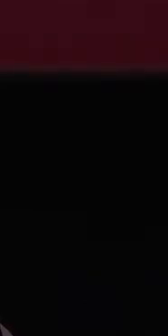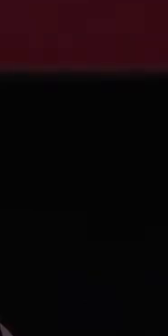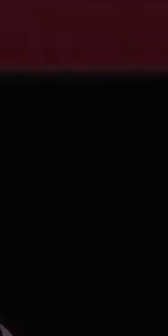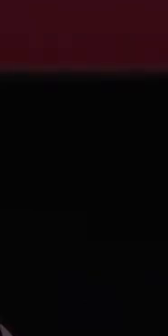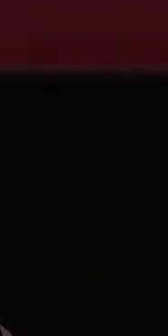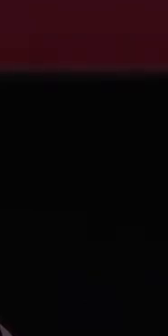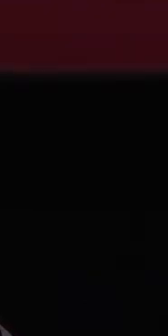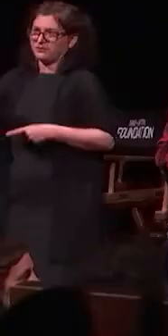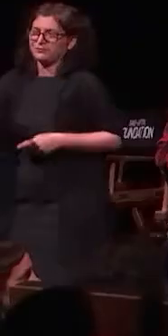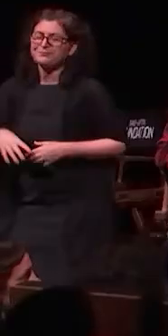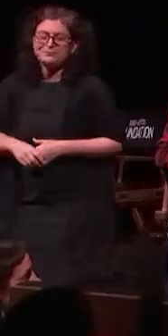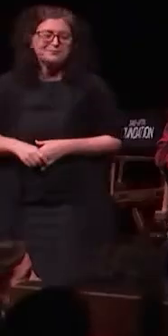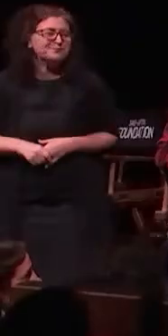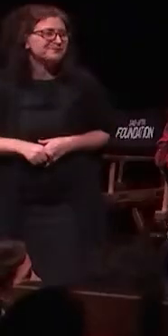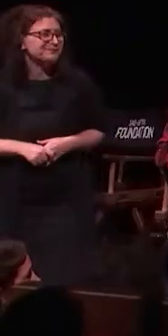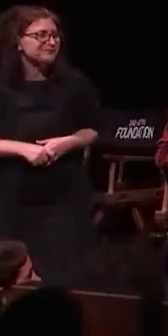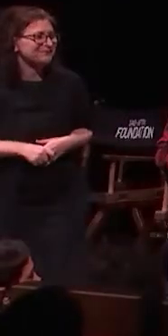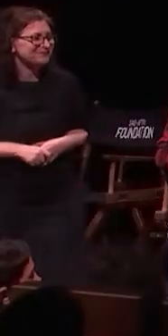officers.